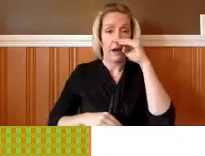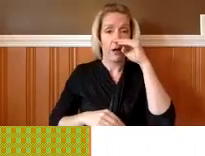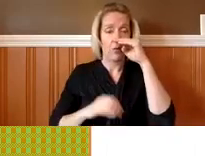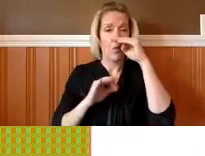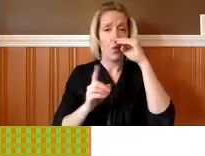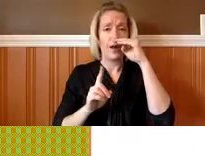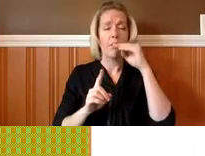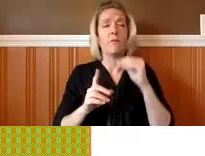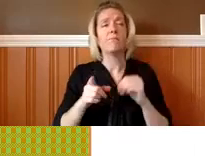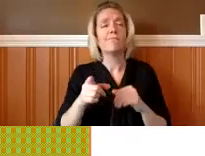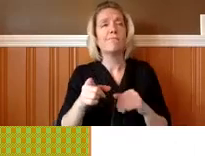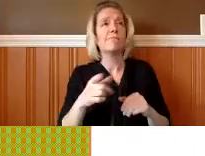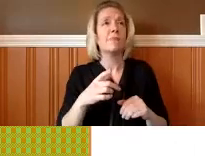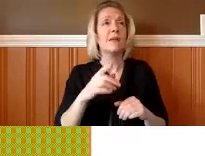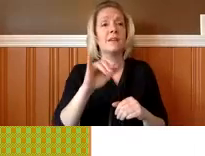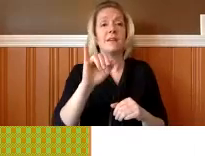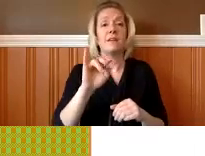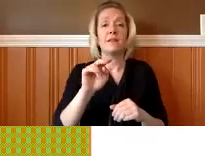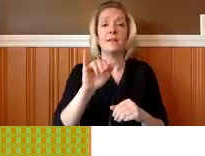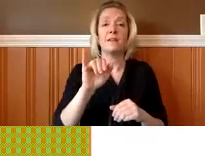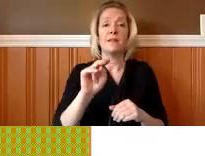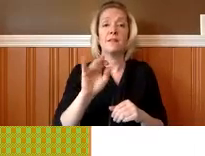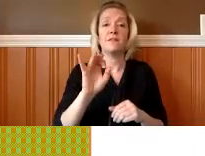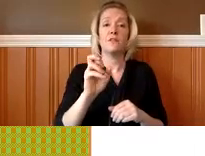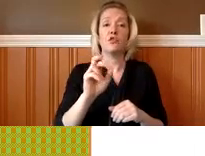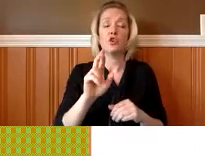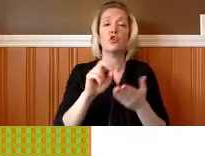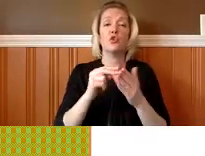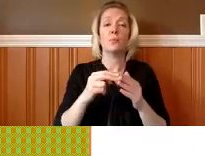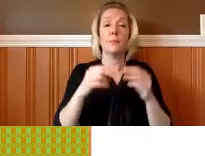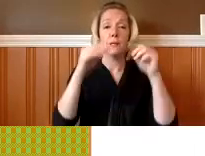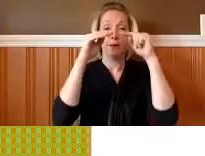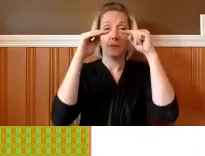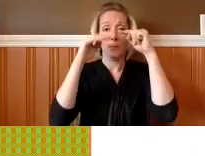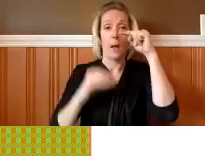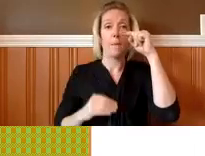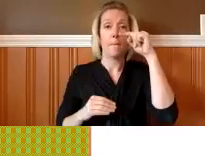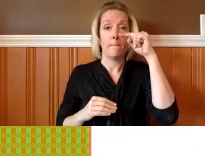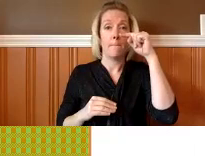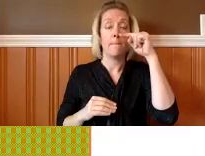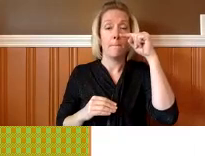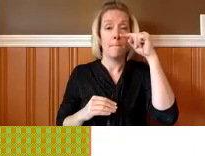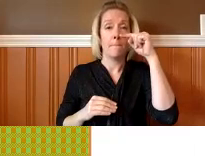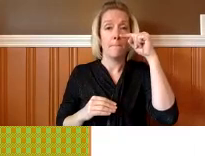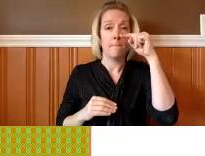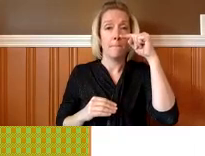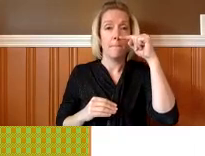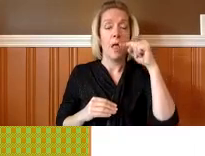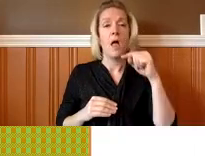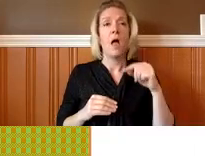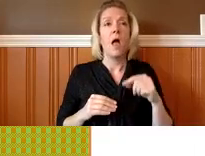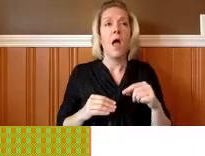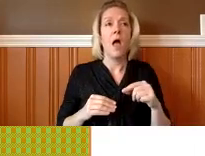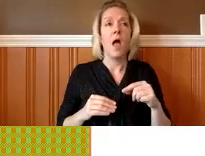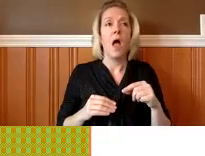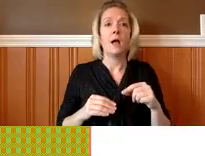I think it's anything that is, yes, below eye level and straight down. As things move out beyond you, so I wouldn't necessarily say it's